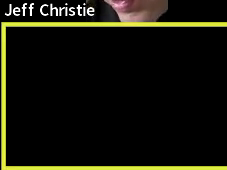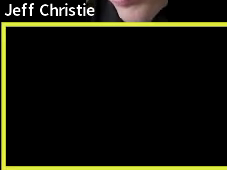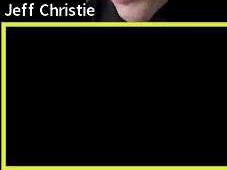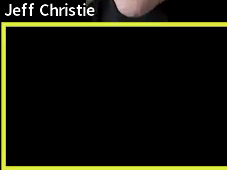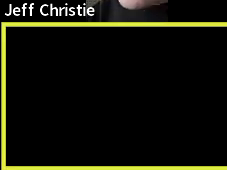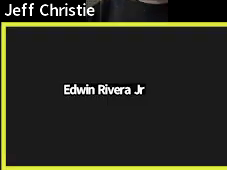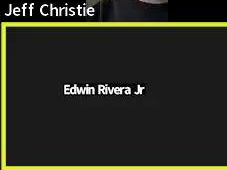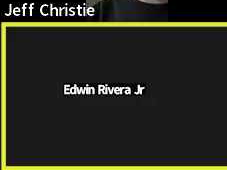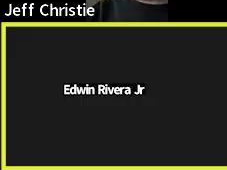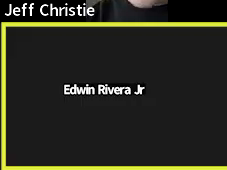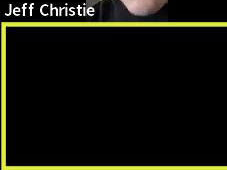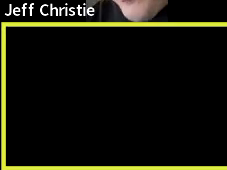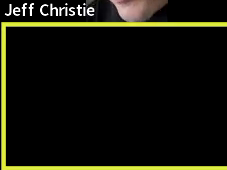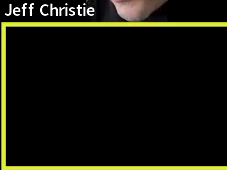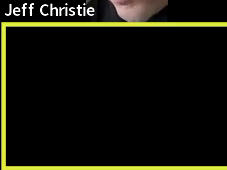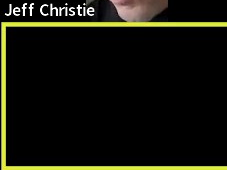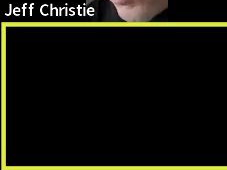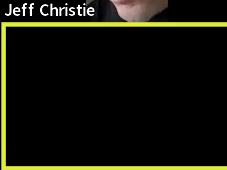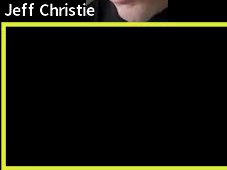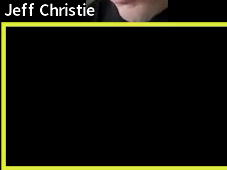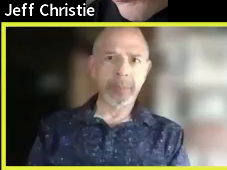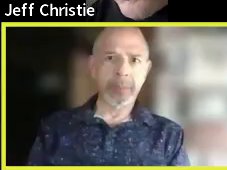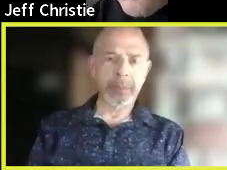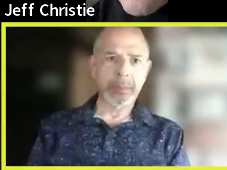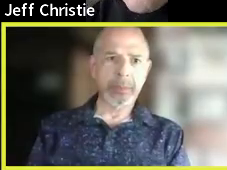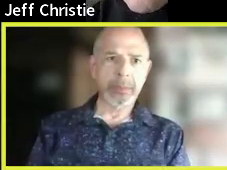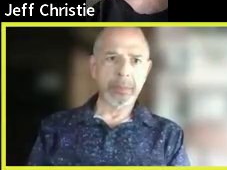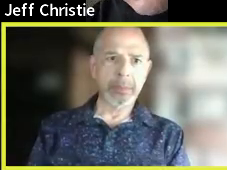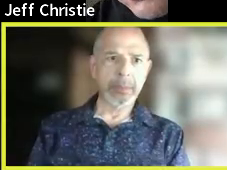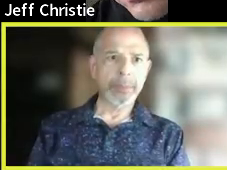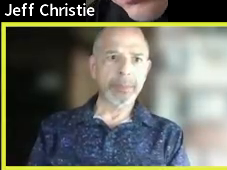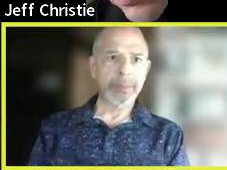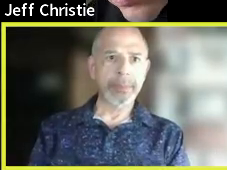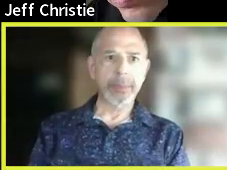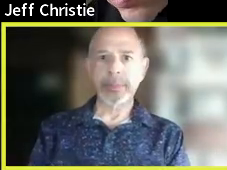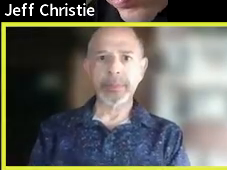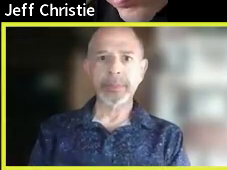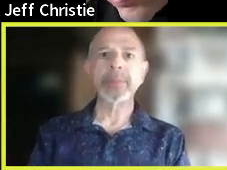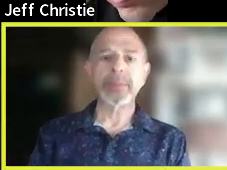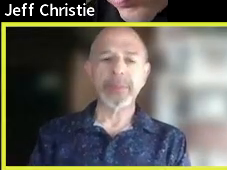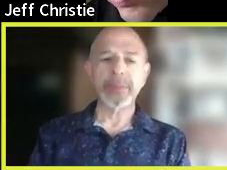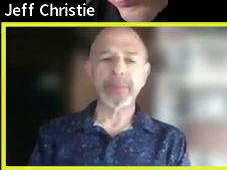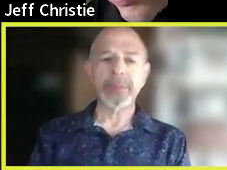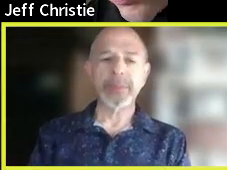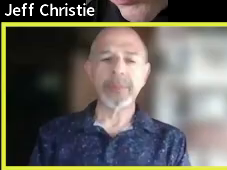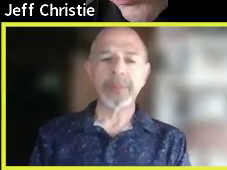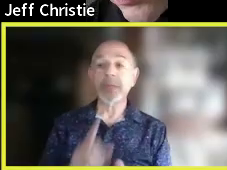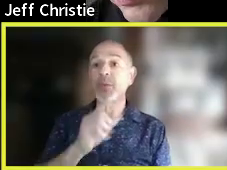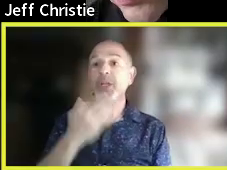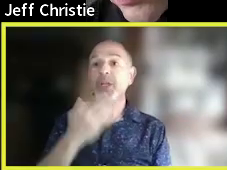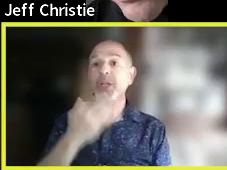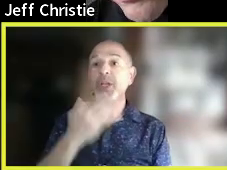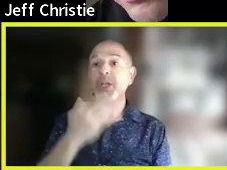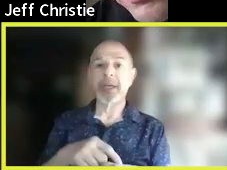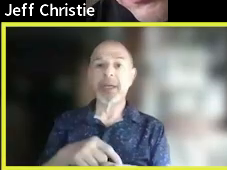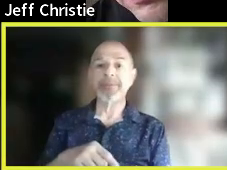were representatives, and then tour the State House and have pizza. So it's a good time. So yes, Alex, I'm excited